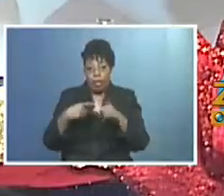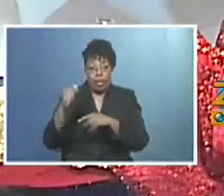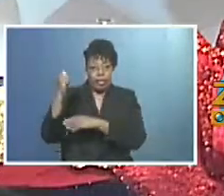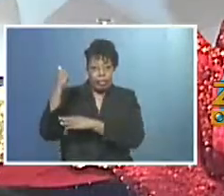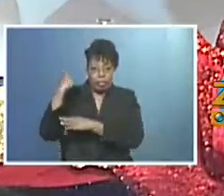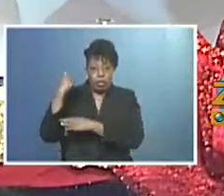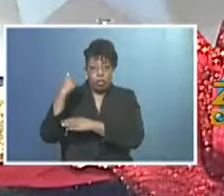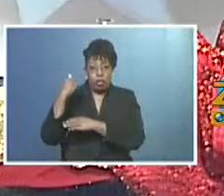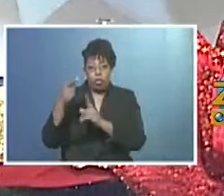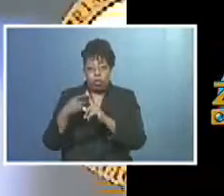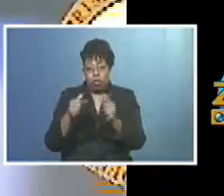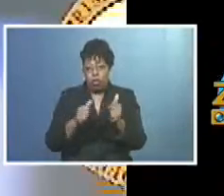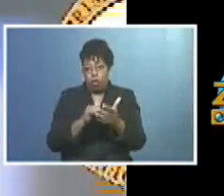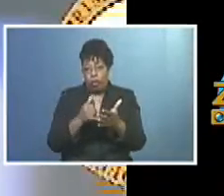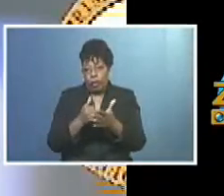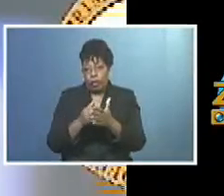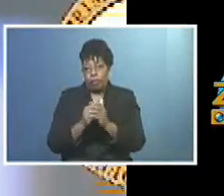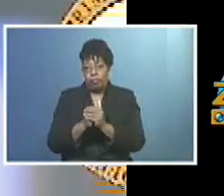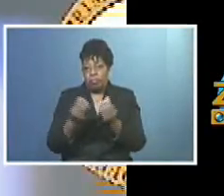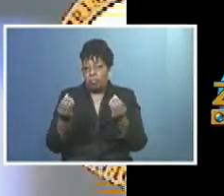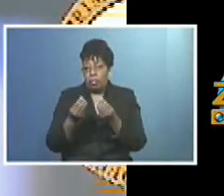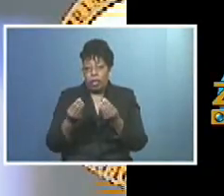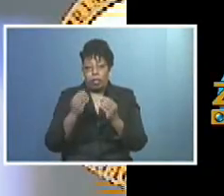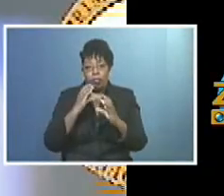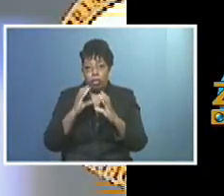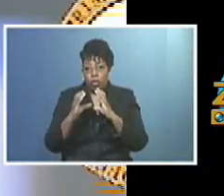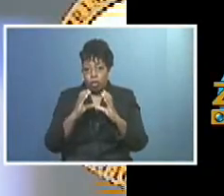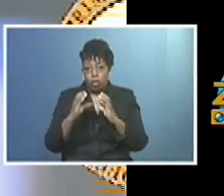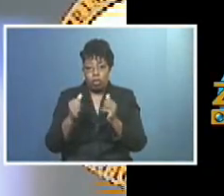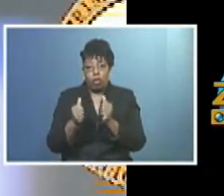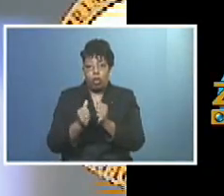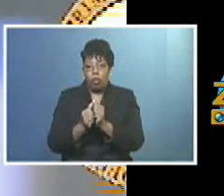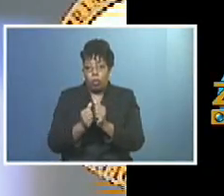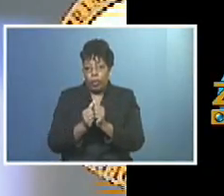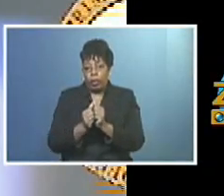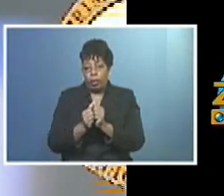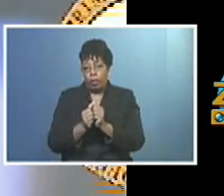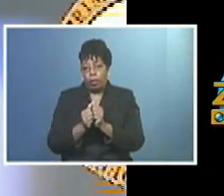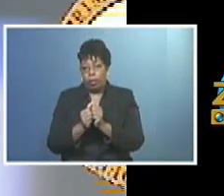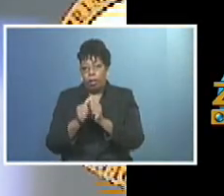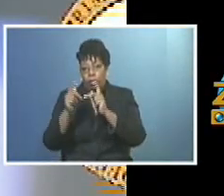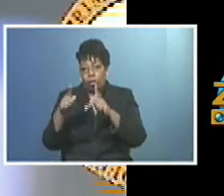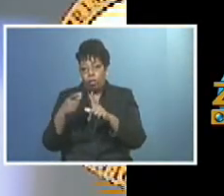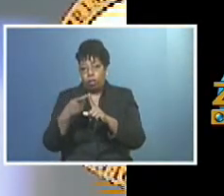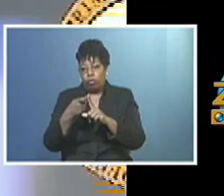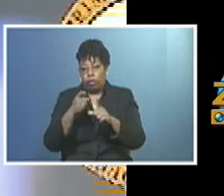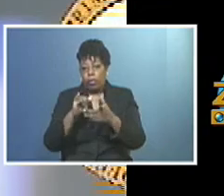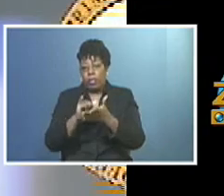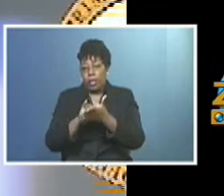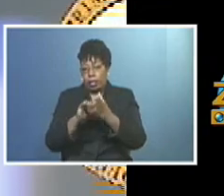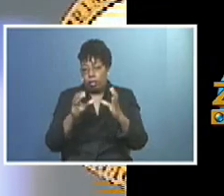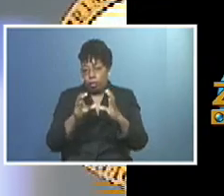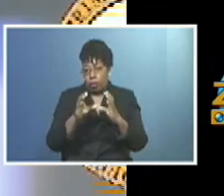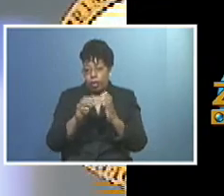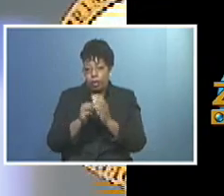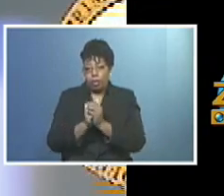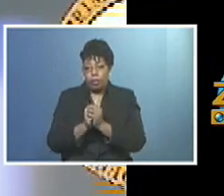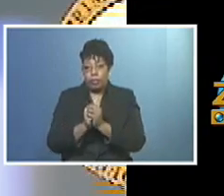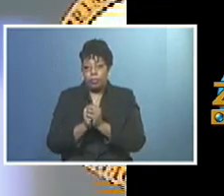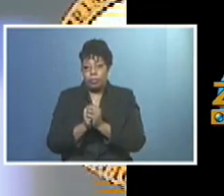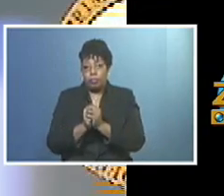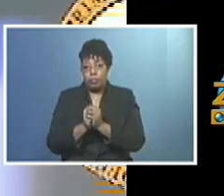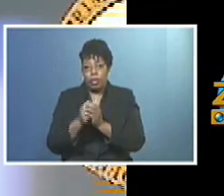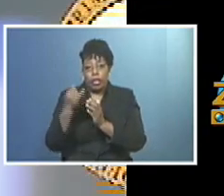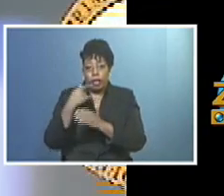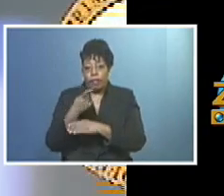it. We have had no contact with any of the principals of that arrangement, and whether they are